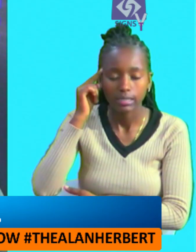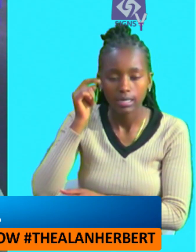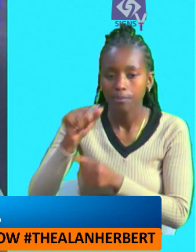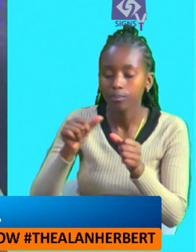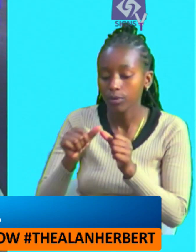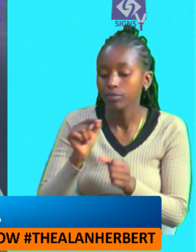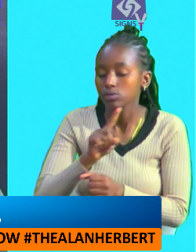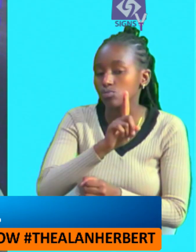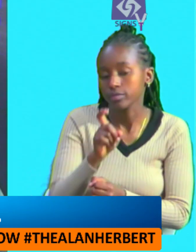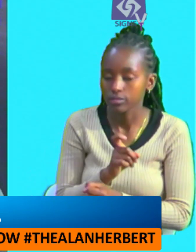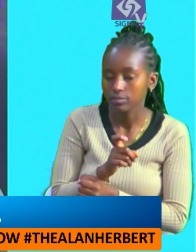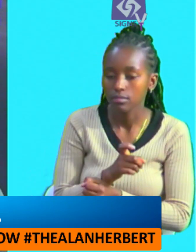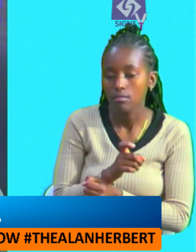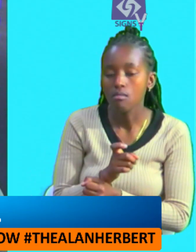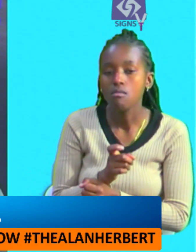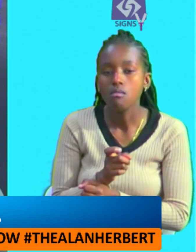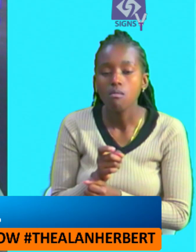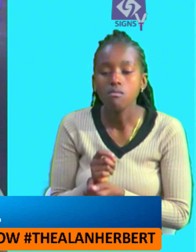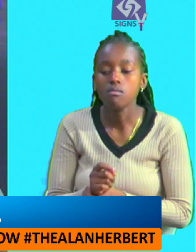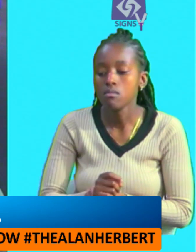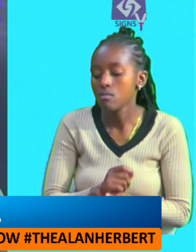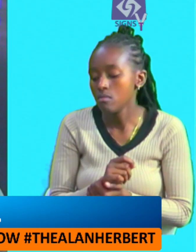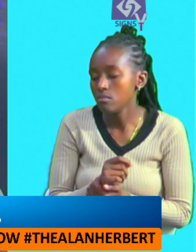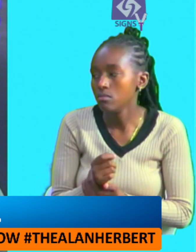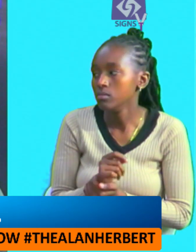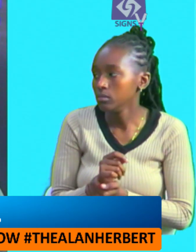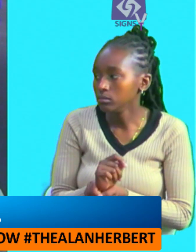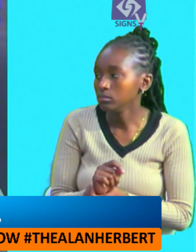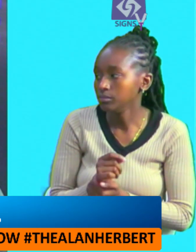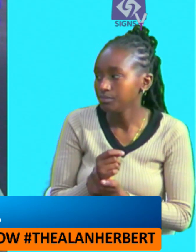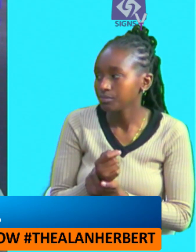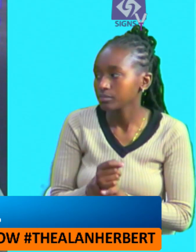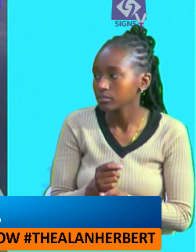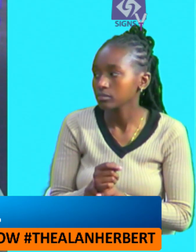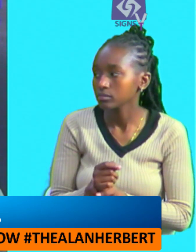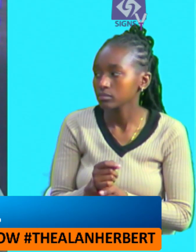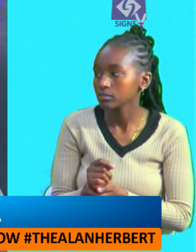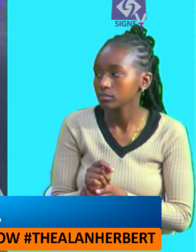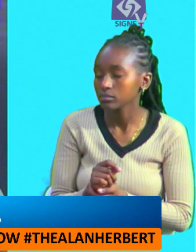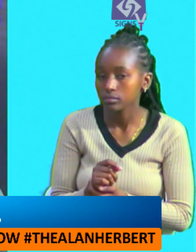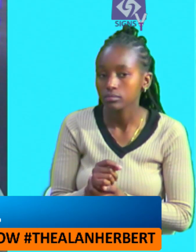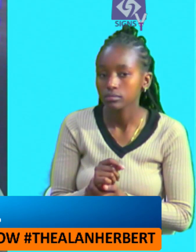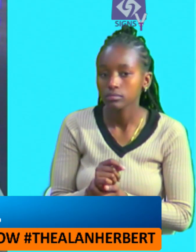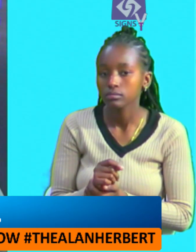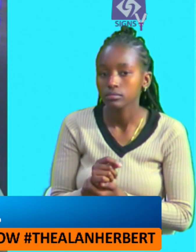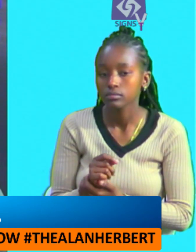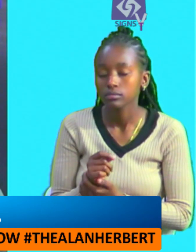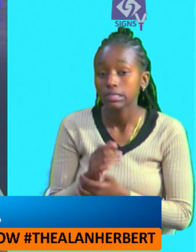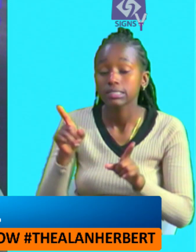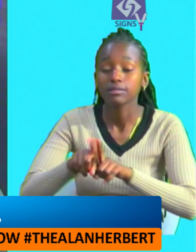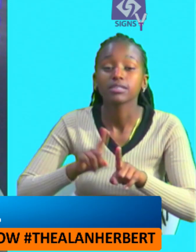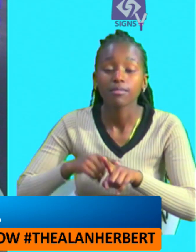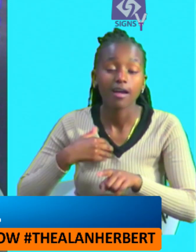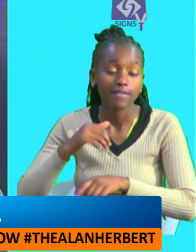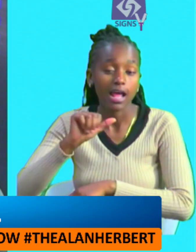self-love. And a question that came up was, what's your mantra